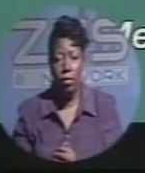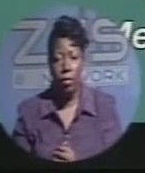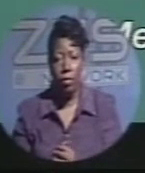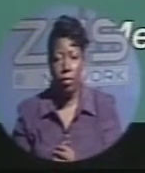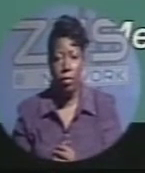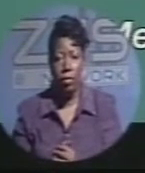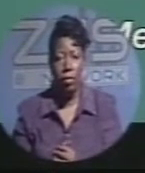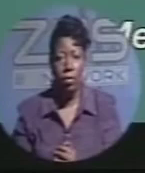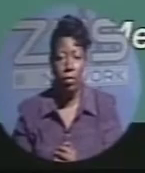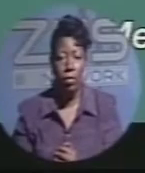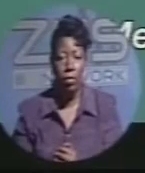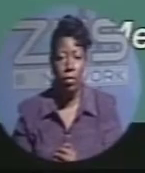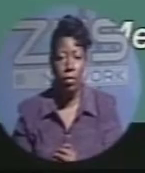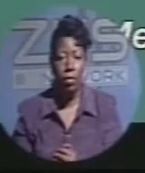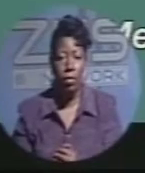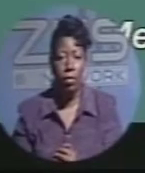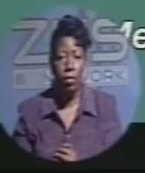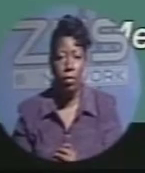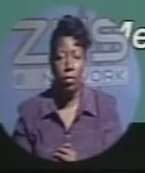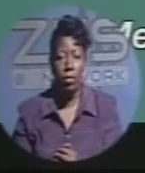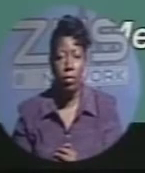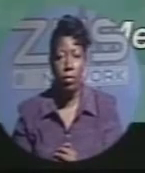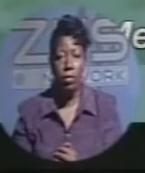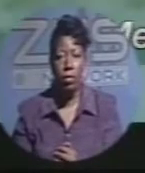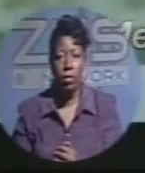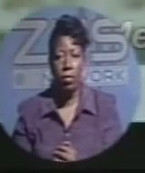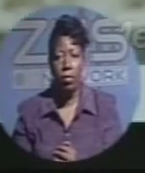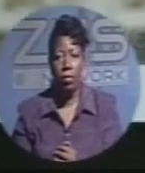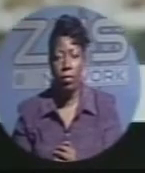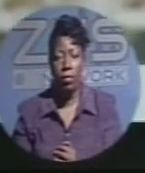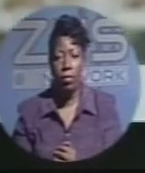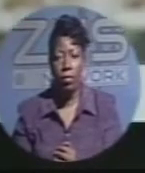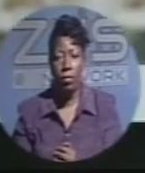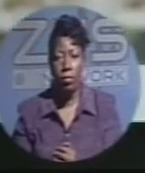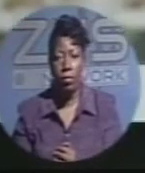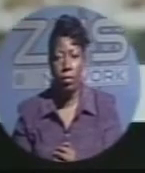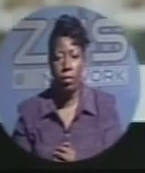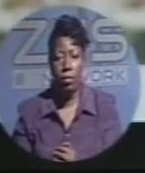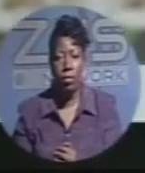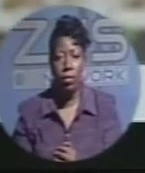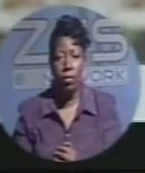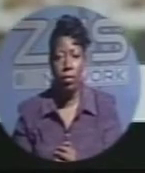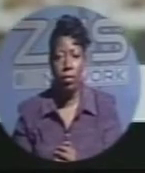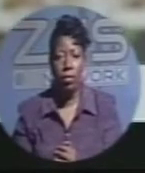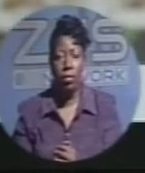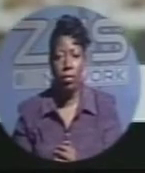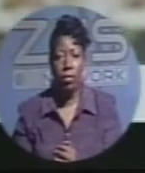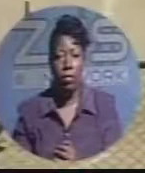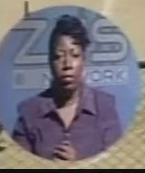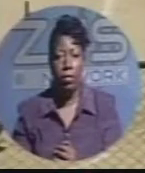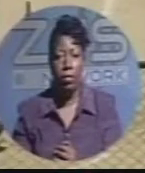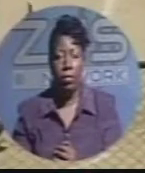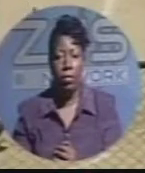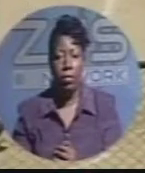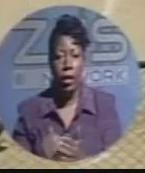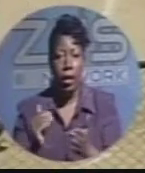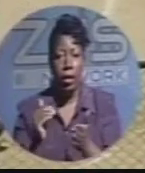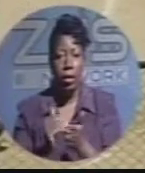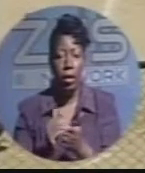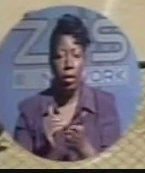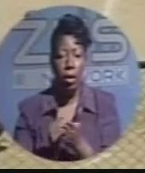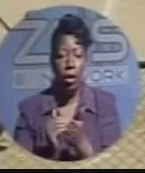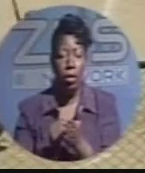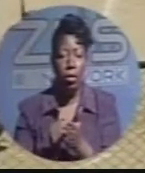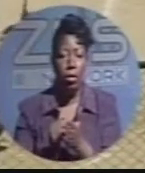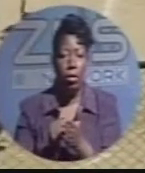2014 Qualifier with Julian Gibson from Medellin, Colombia, is brought to you by Phil's Food Service. Against Guatemala,